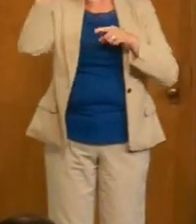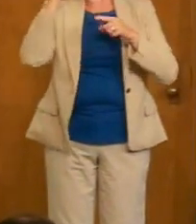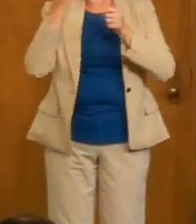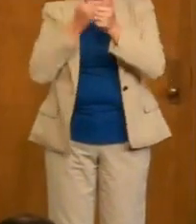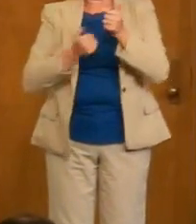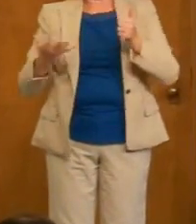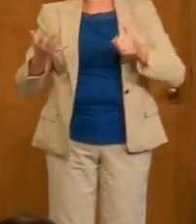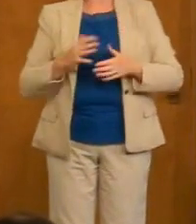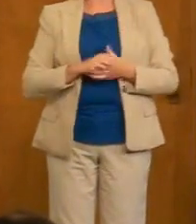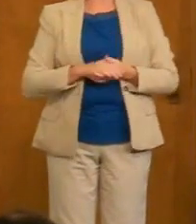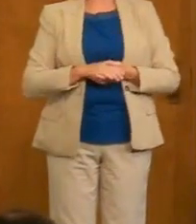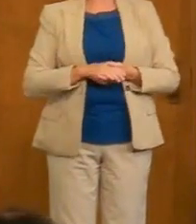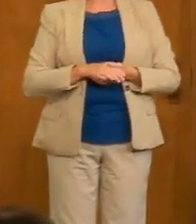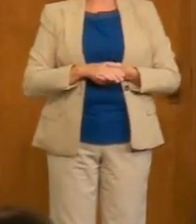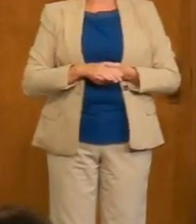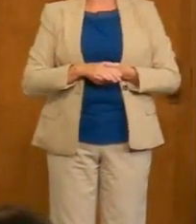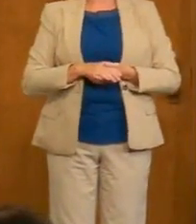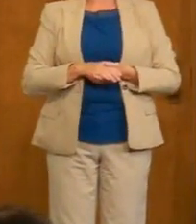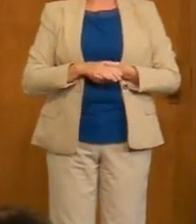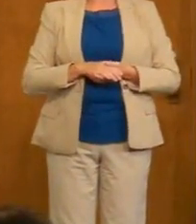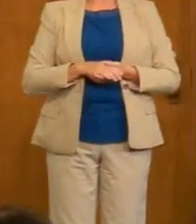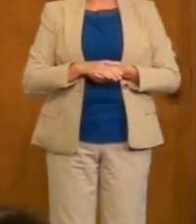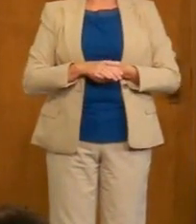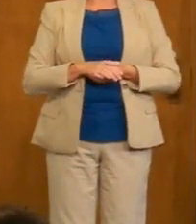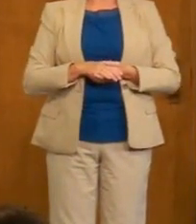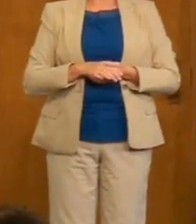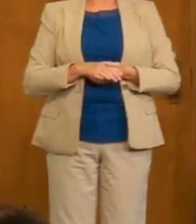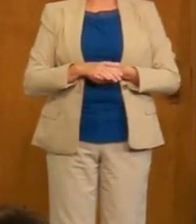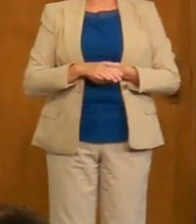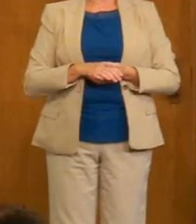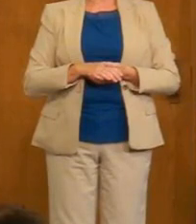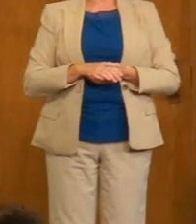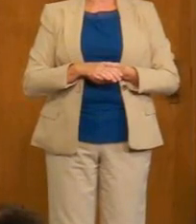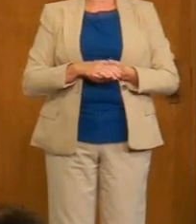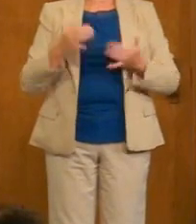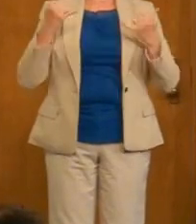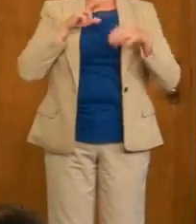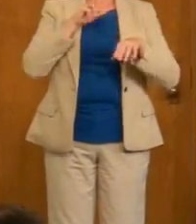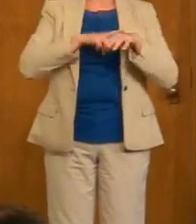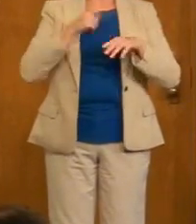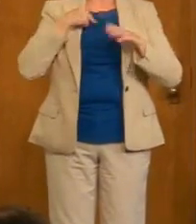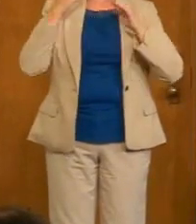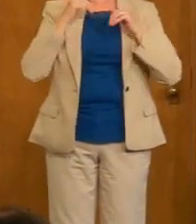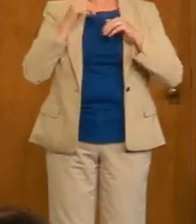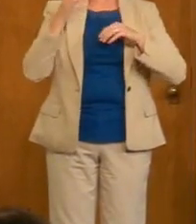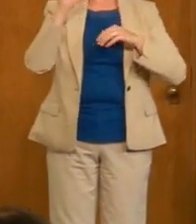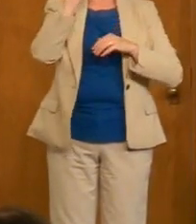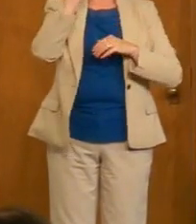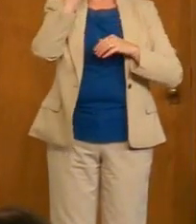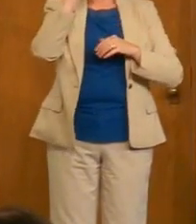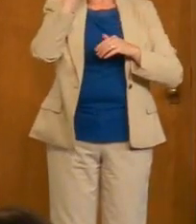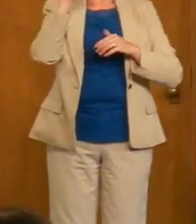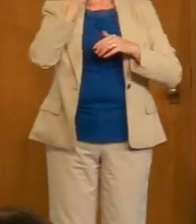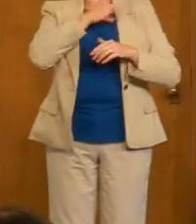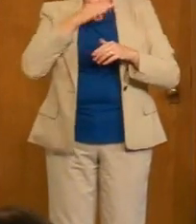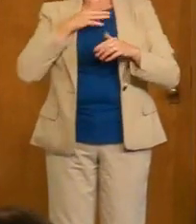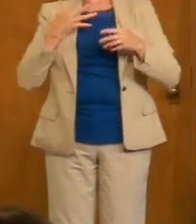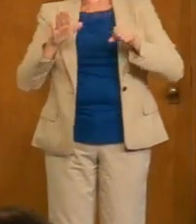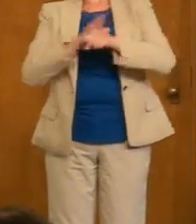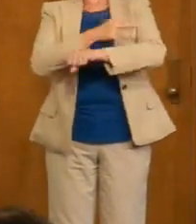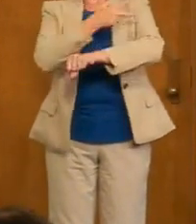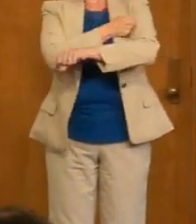But again, I think at this time, it is very much an approach that is aligned with living with COVID,